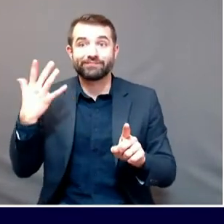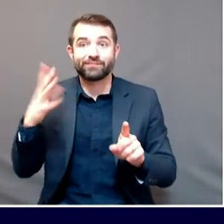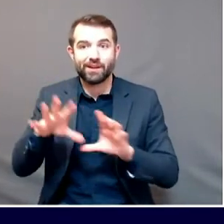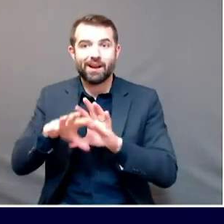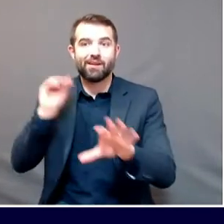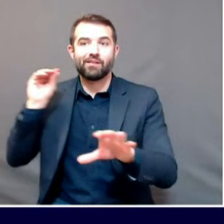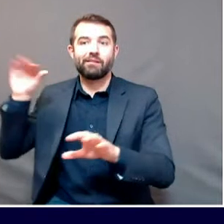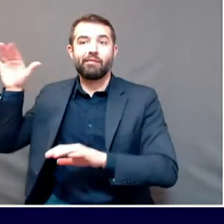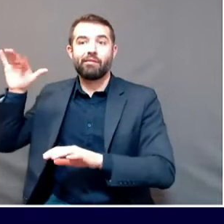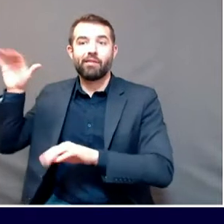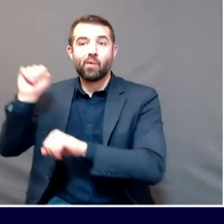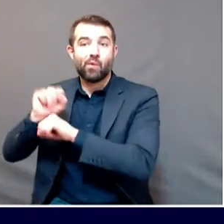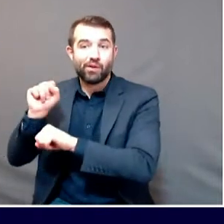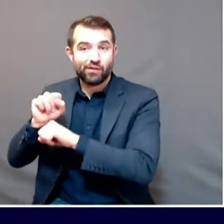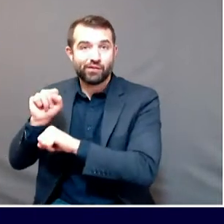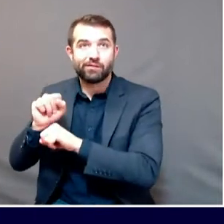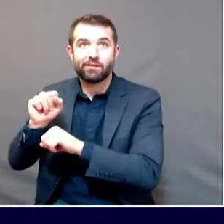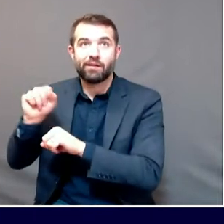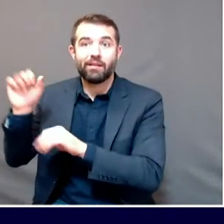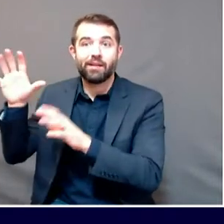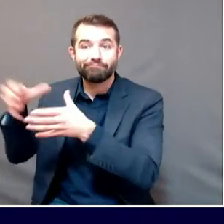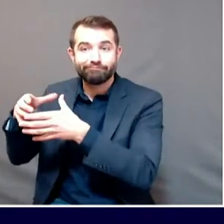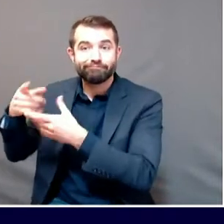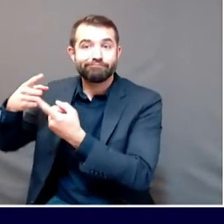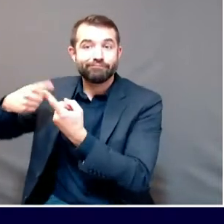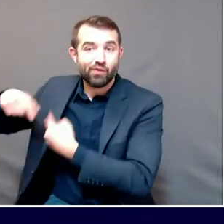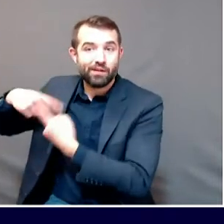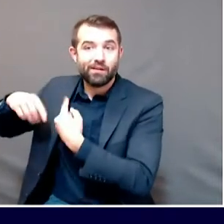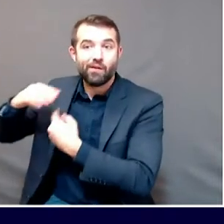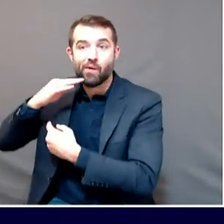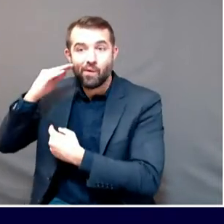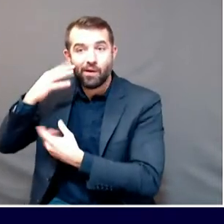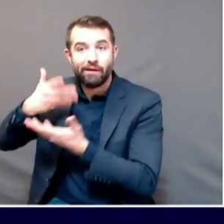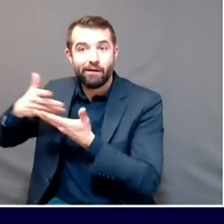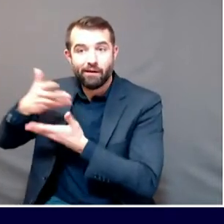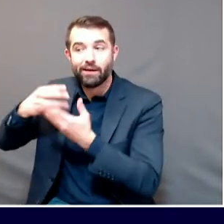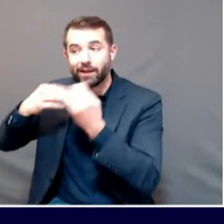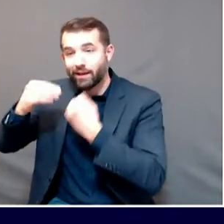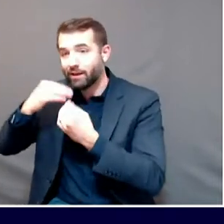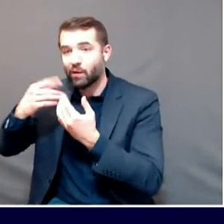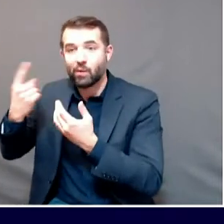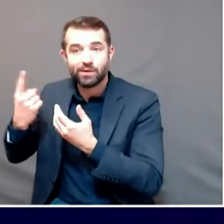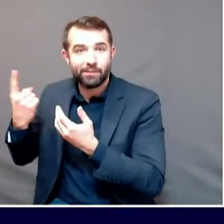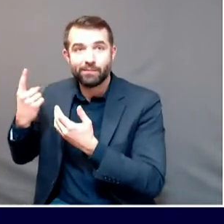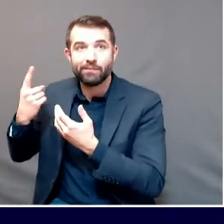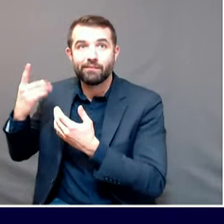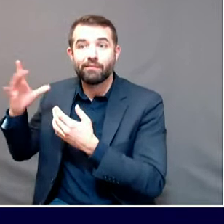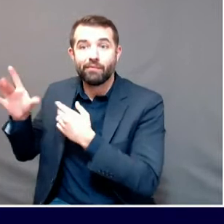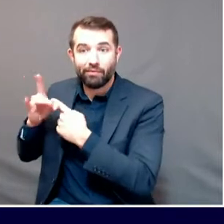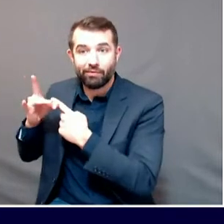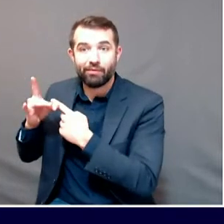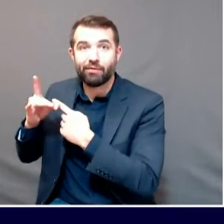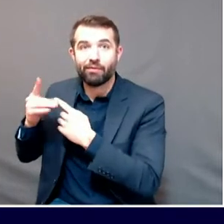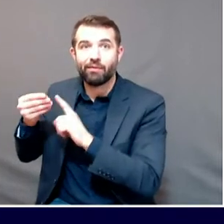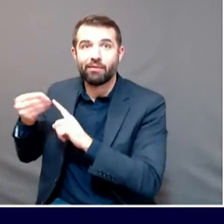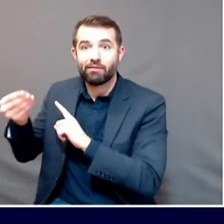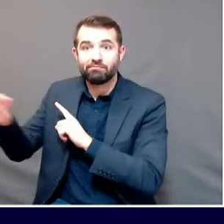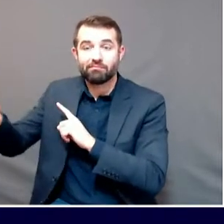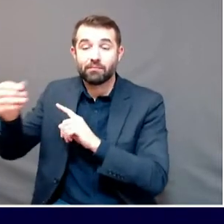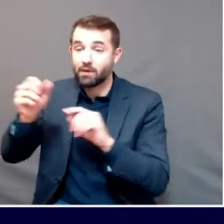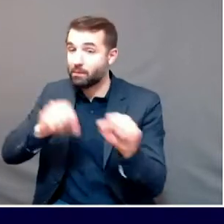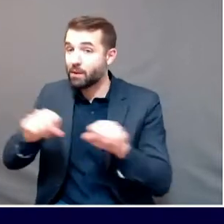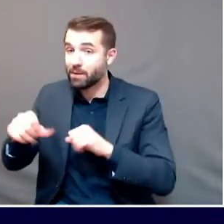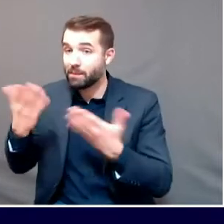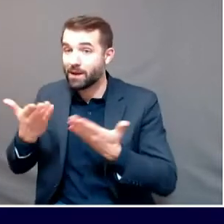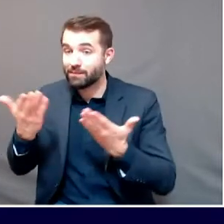and PPE because they were hanging out together or had dinner together, and thus may have transmitted it that way? So I don't want